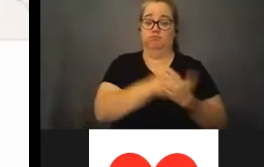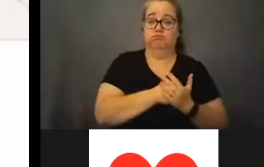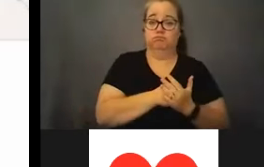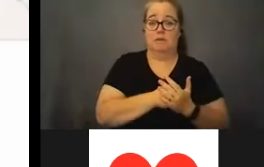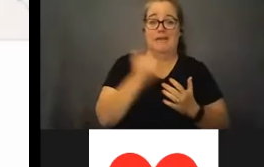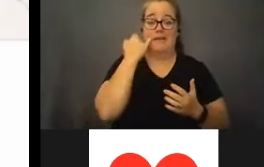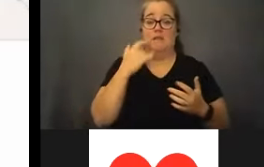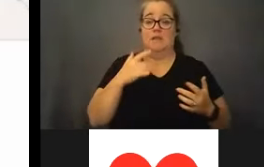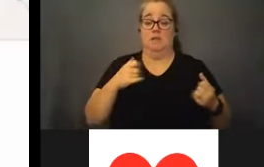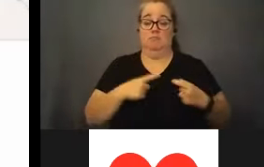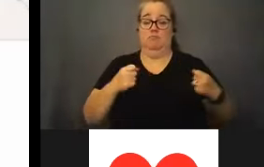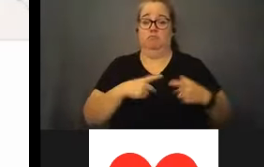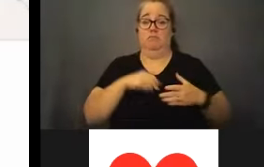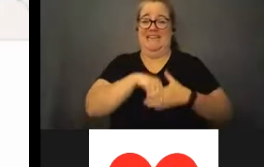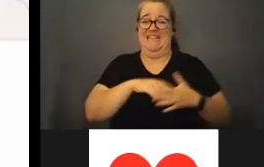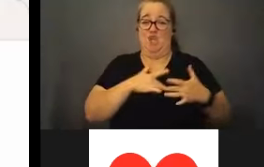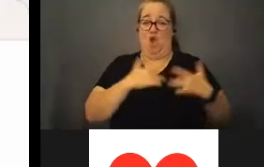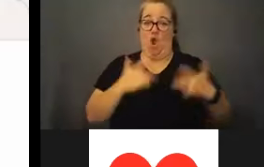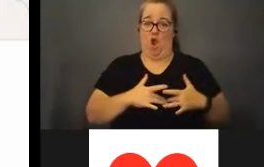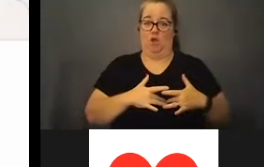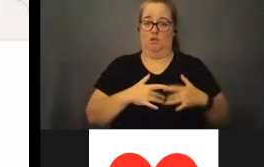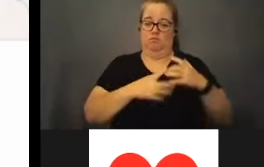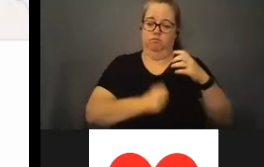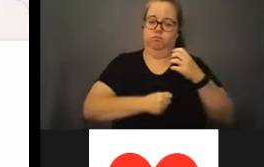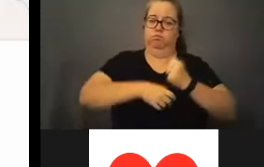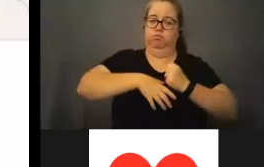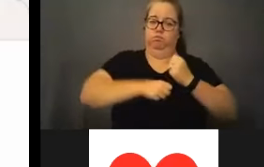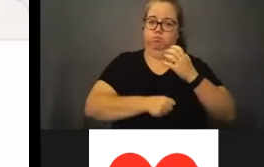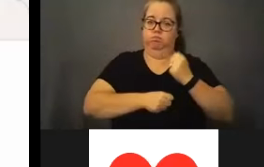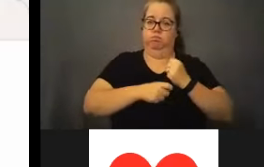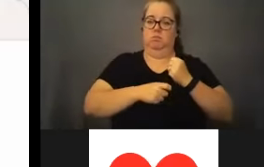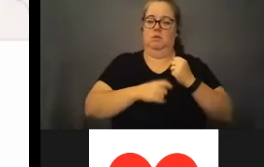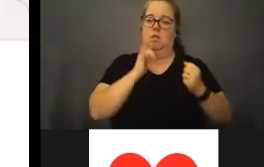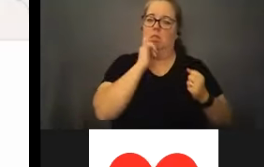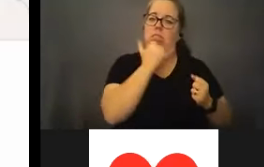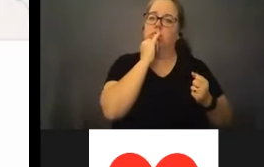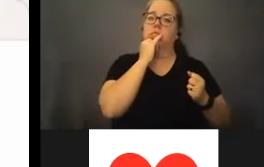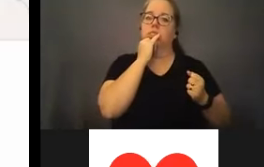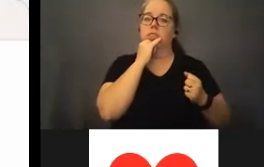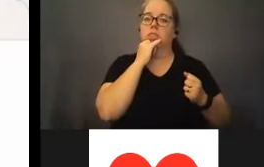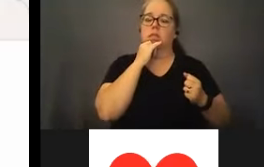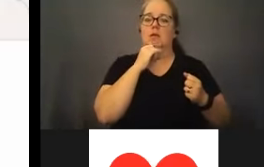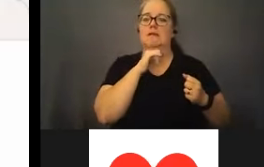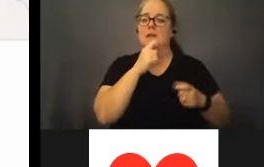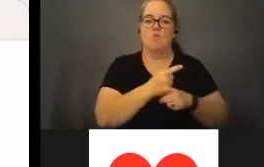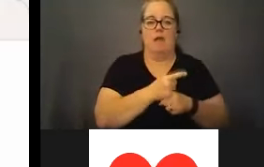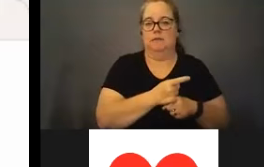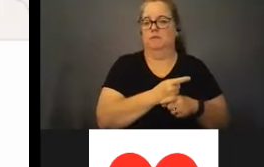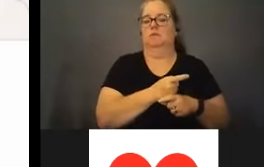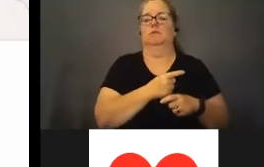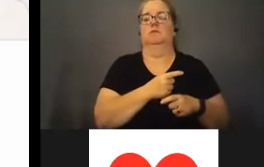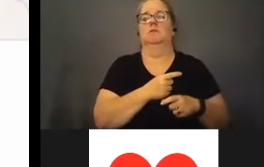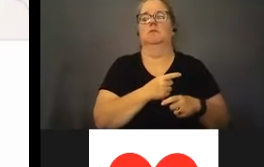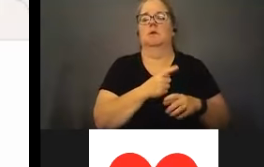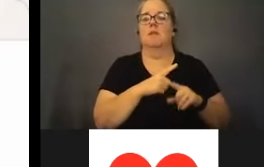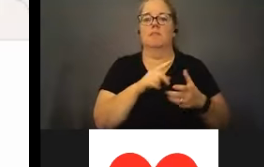electrical impulses that cause the heart to contract rhythmically become abnormal, disorganized, and chaotic. The heart will